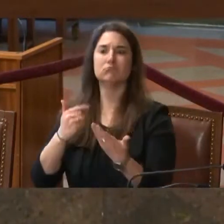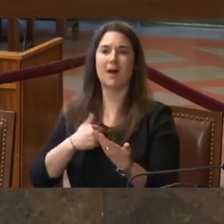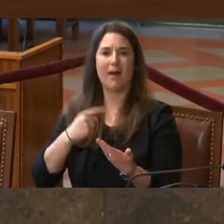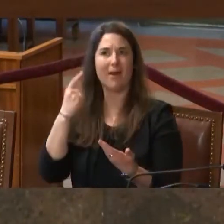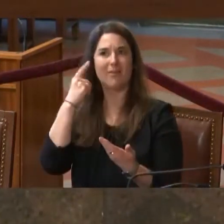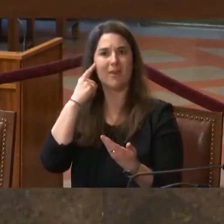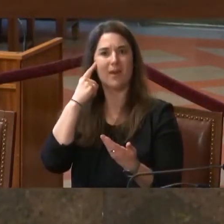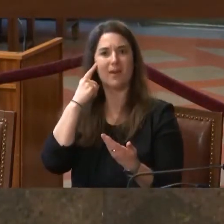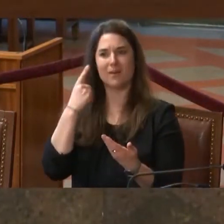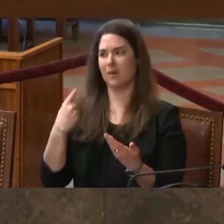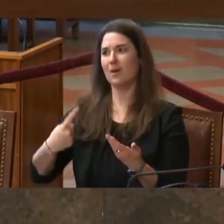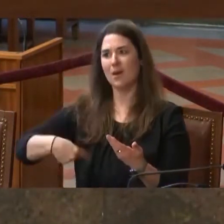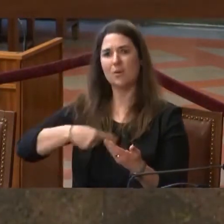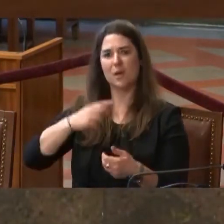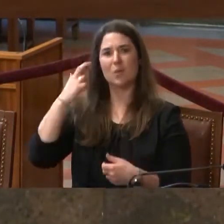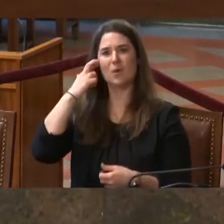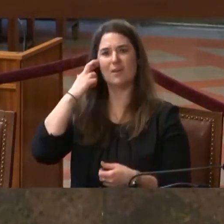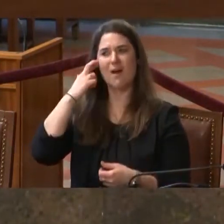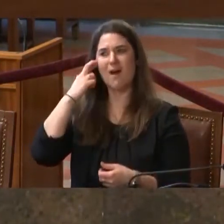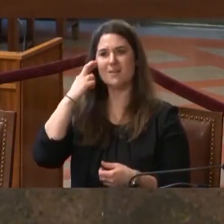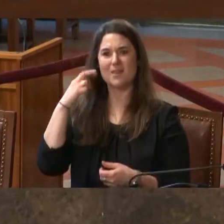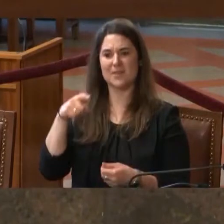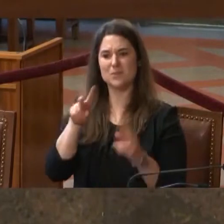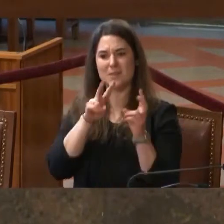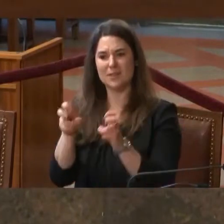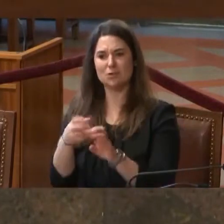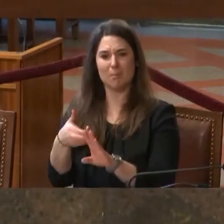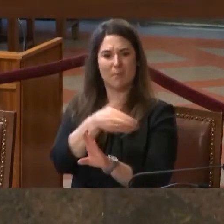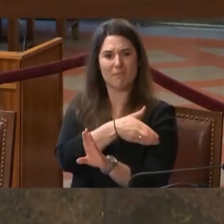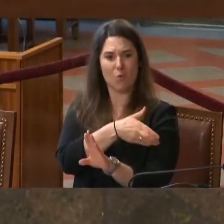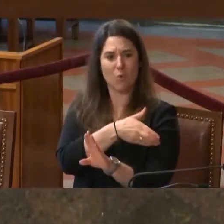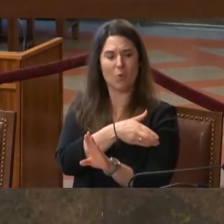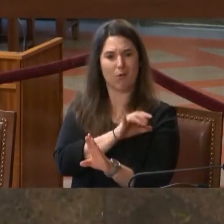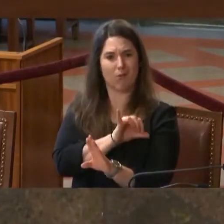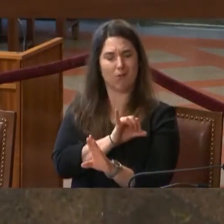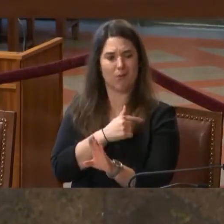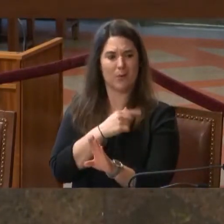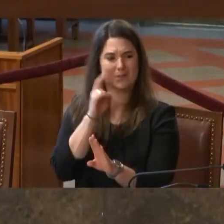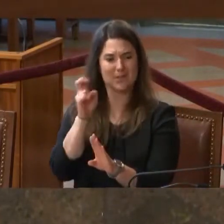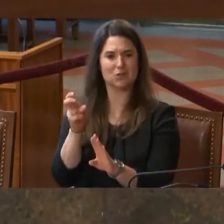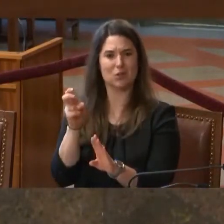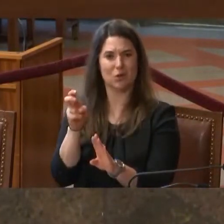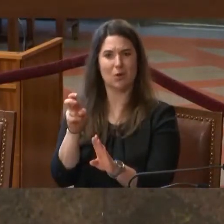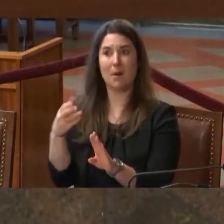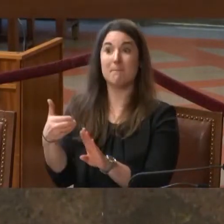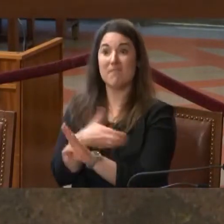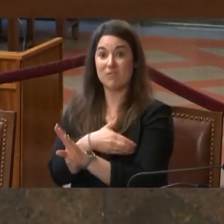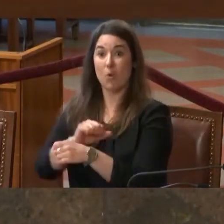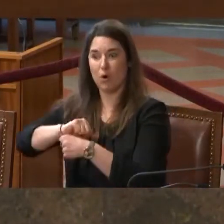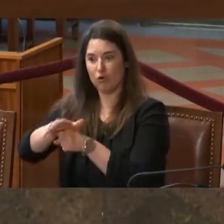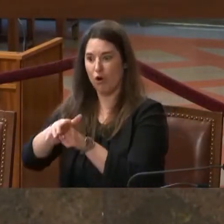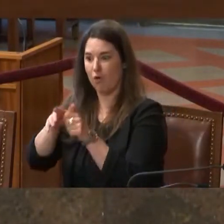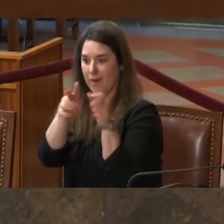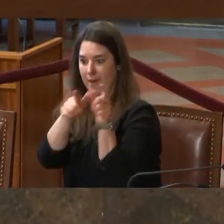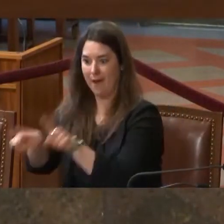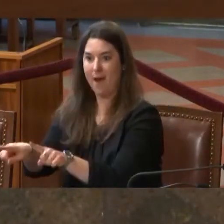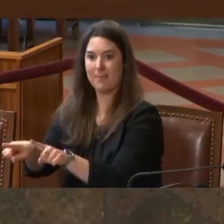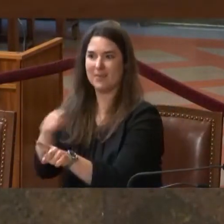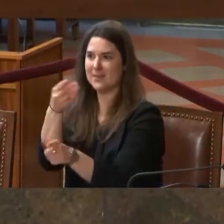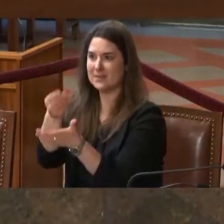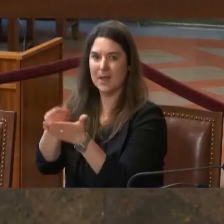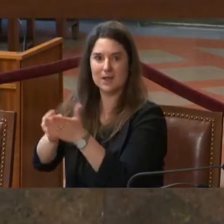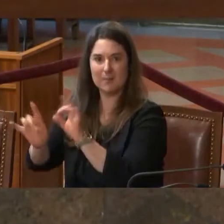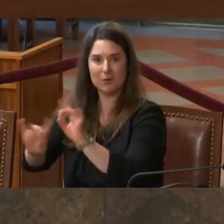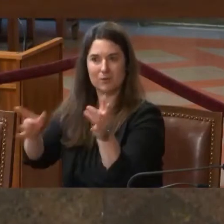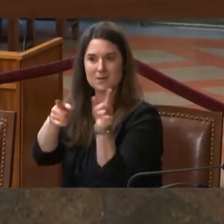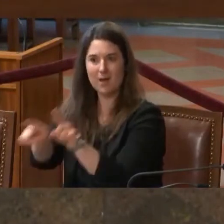we all realize not only was this an issue before this crisis, health crisis that we're going through and this economic crisis that